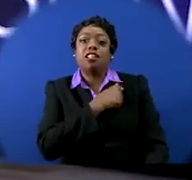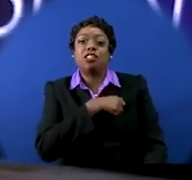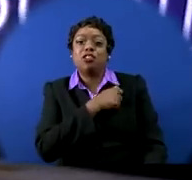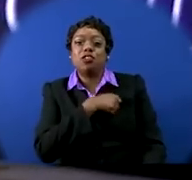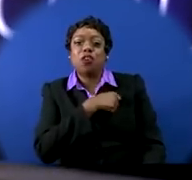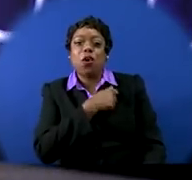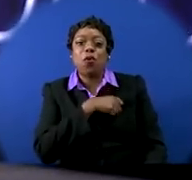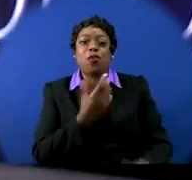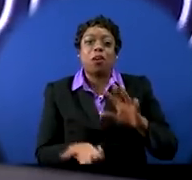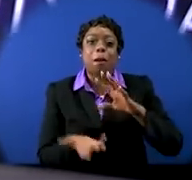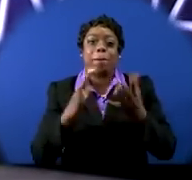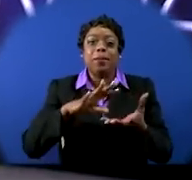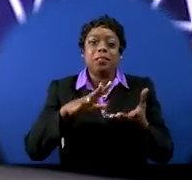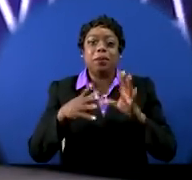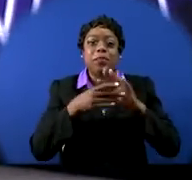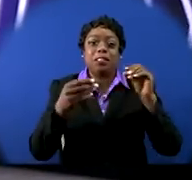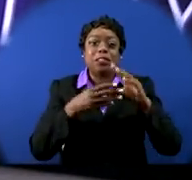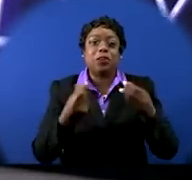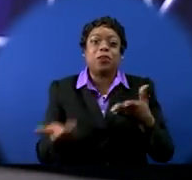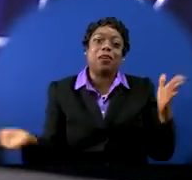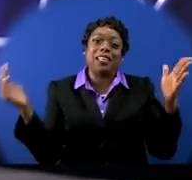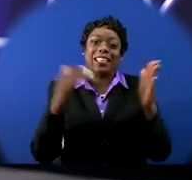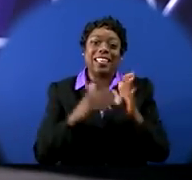the story. Come on back Sunday, you'll hear it again.